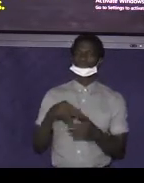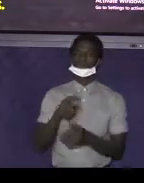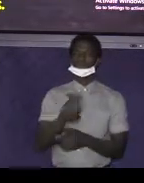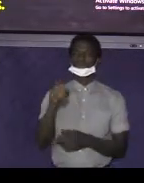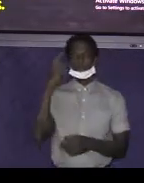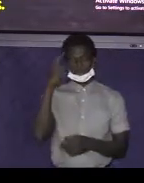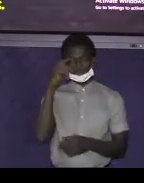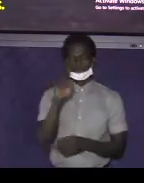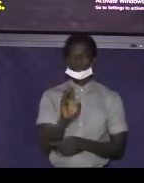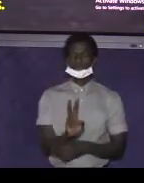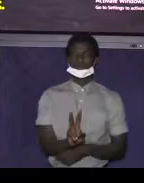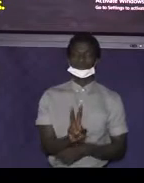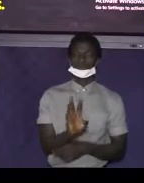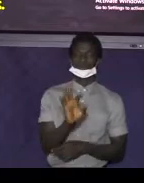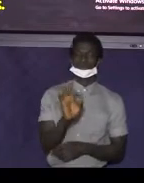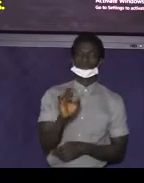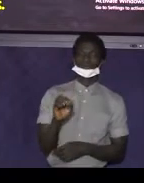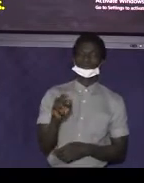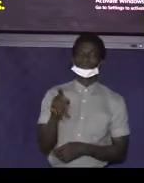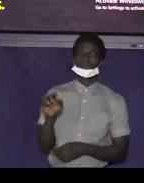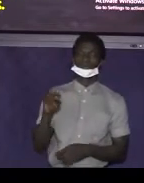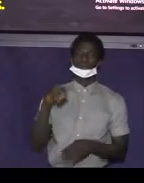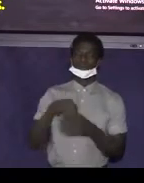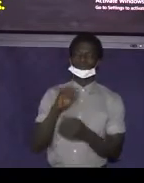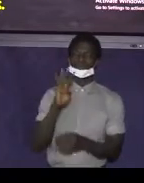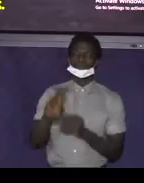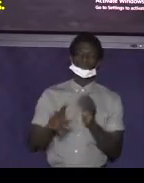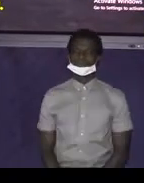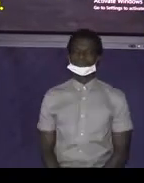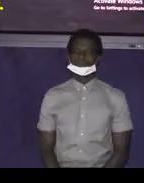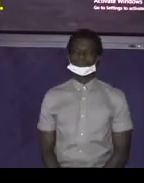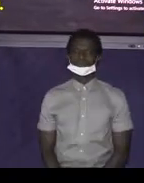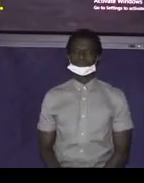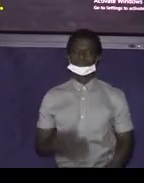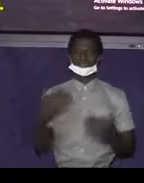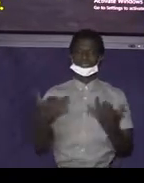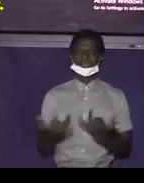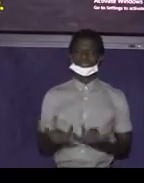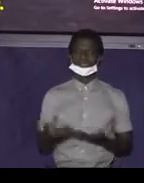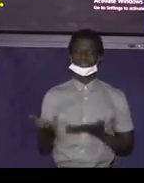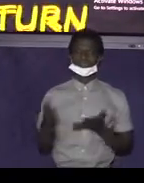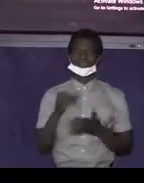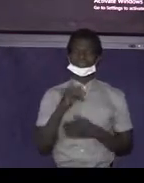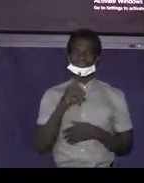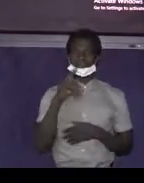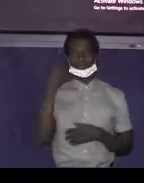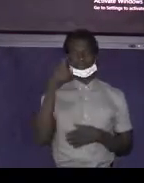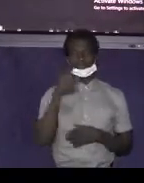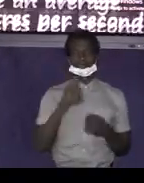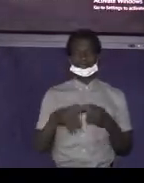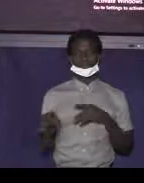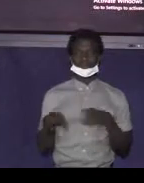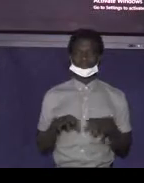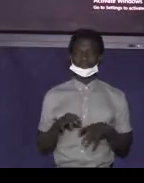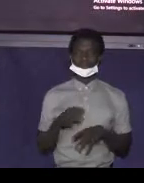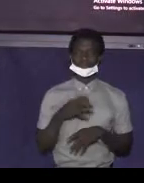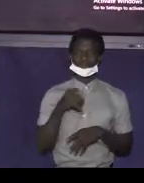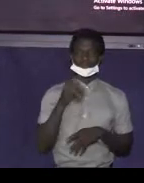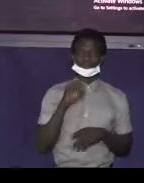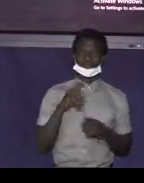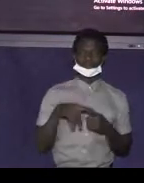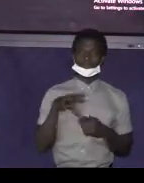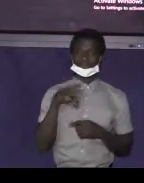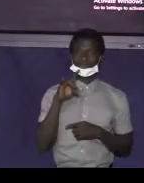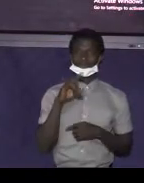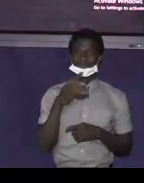for 290 kilometers in 4 hours. Now, here is one for you to do. You are to